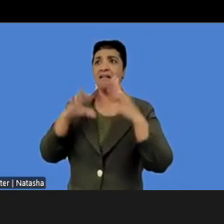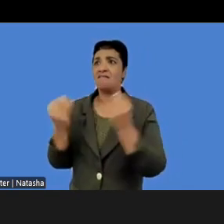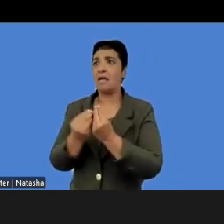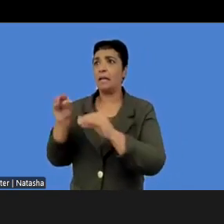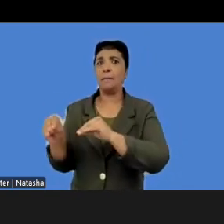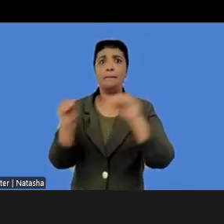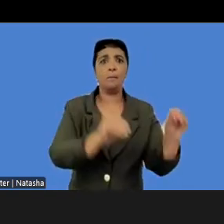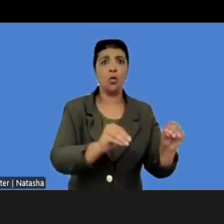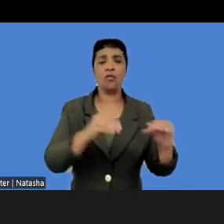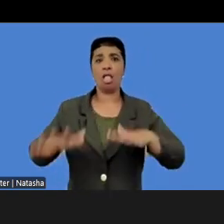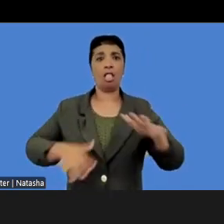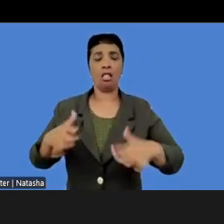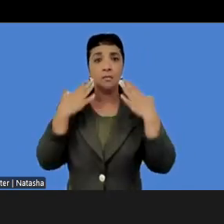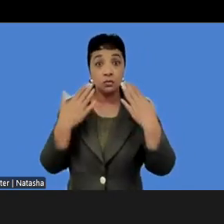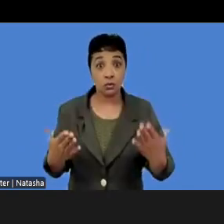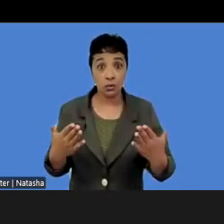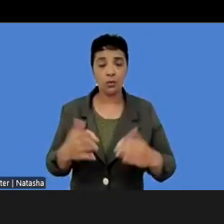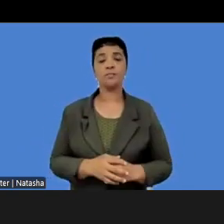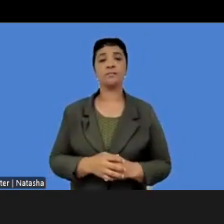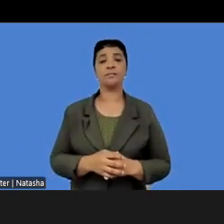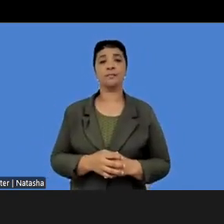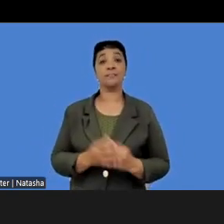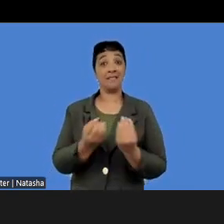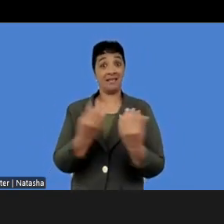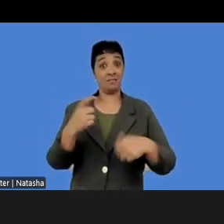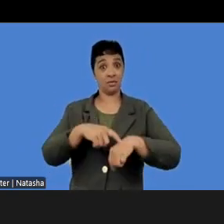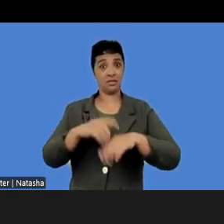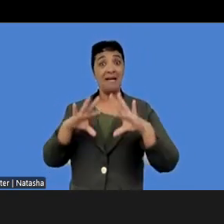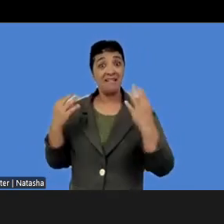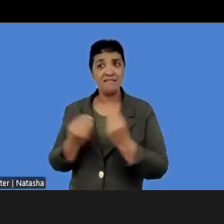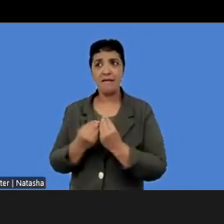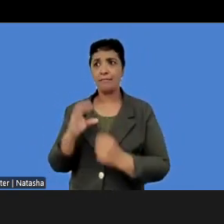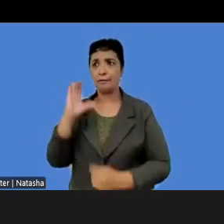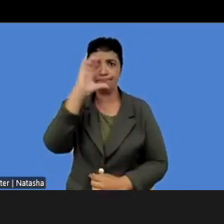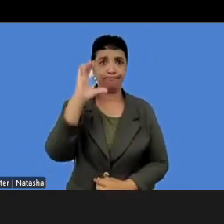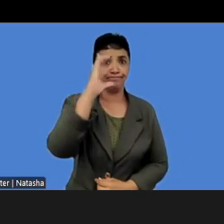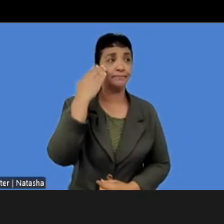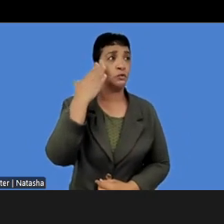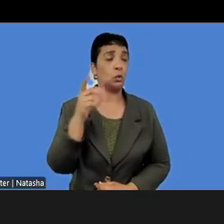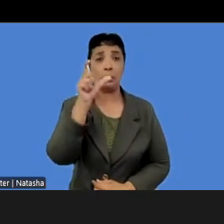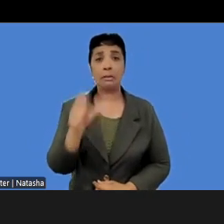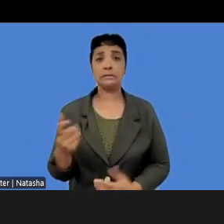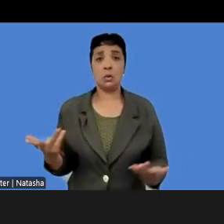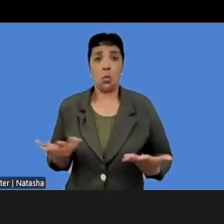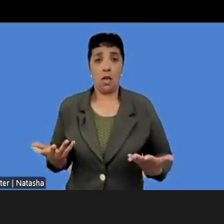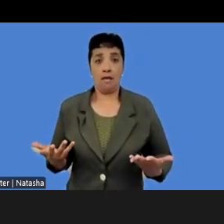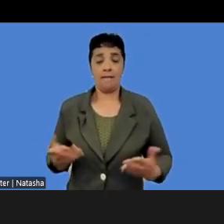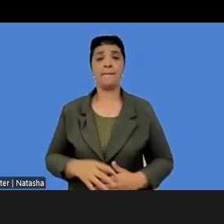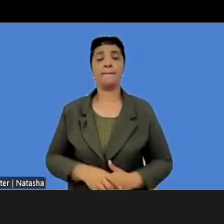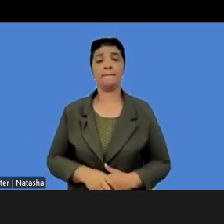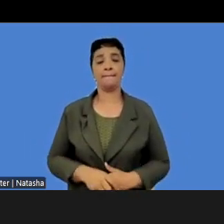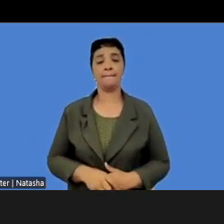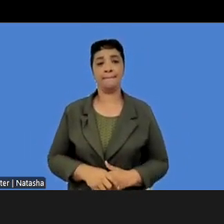NGOs. And in some cases, families are still looking for their loved ones to date. There was also a